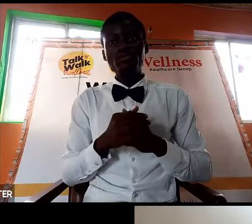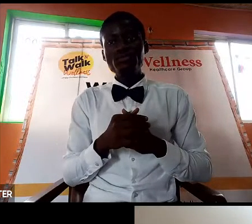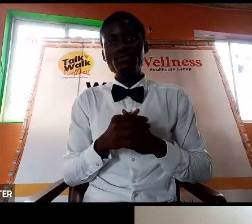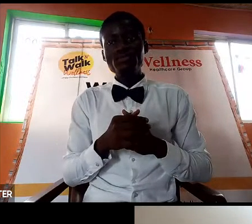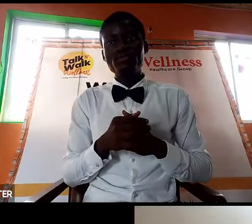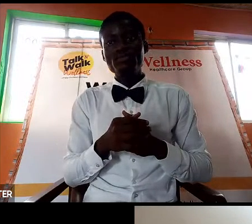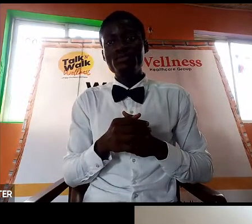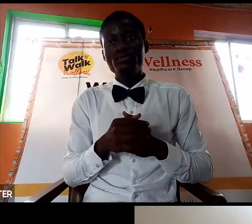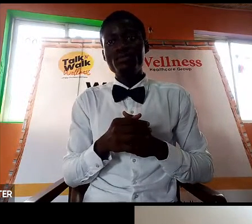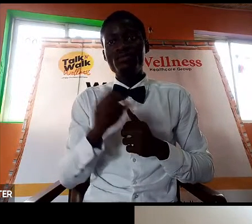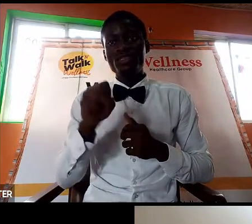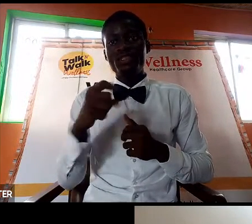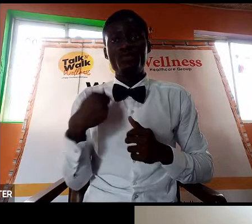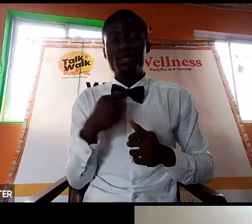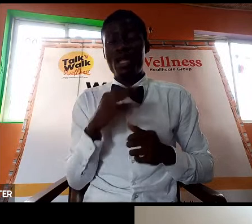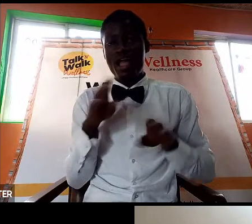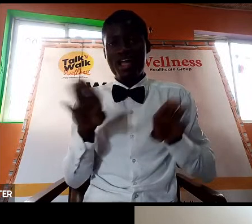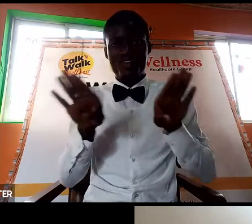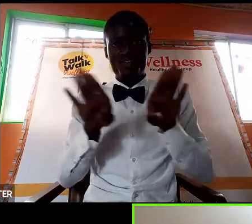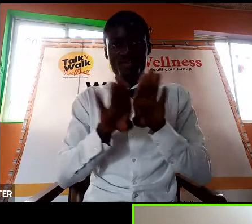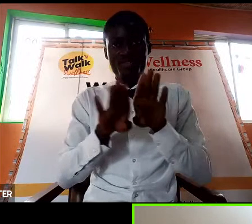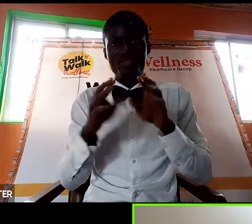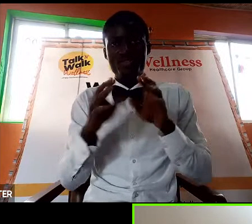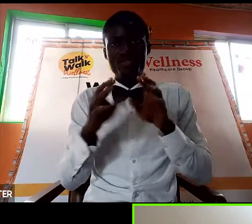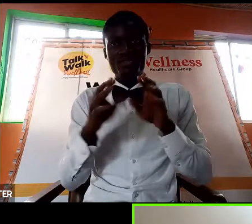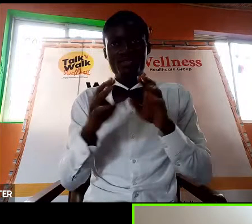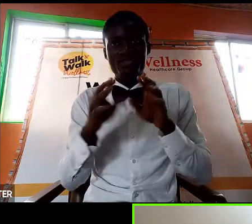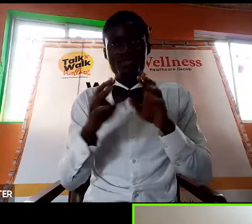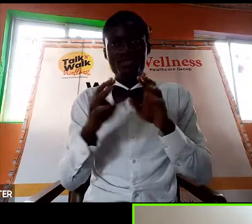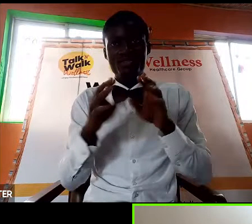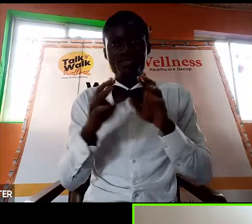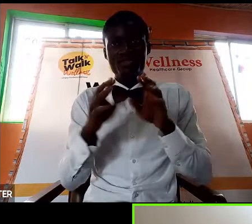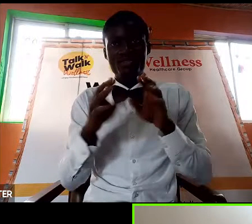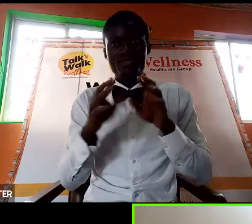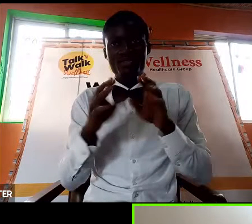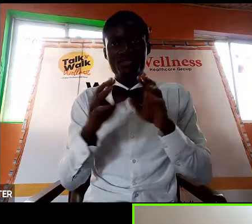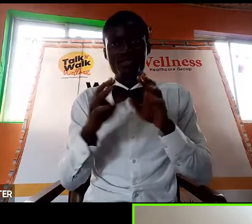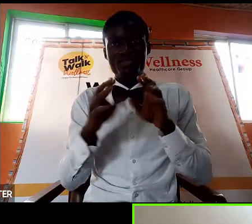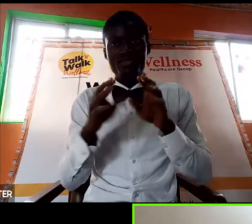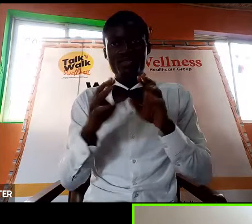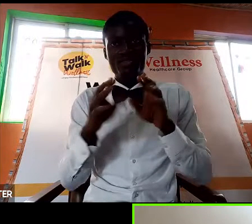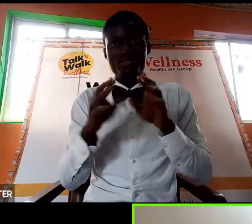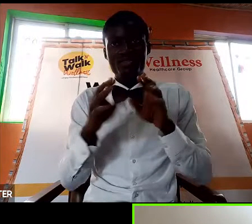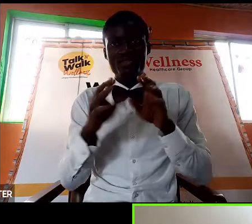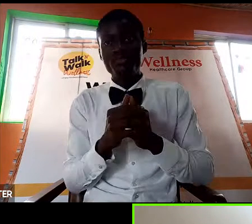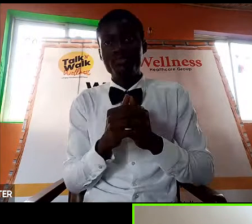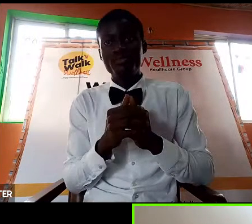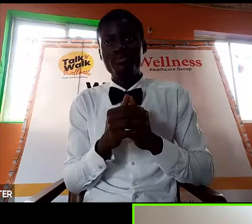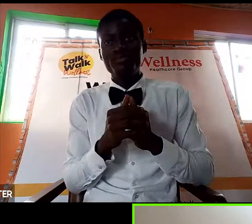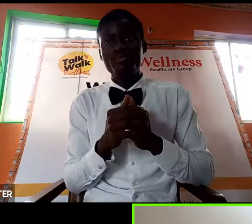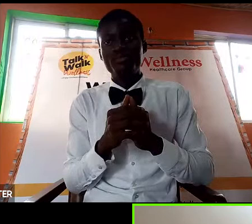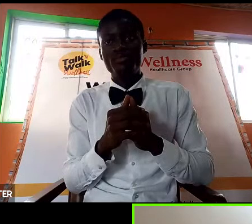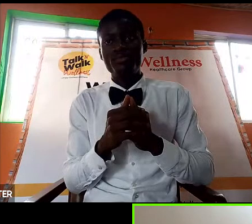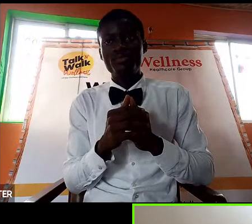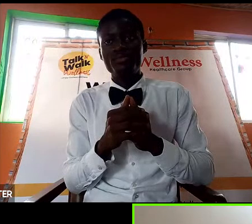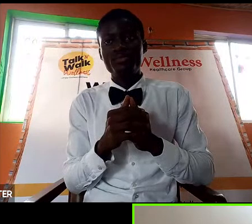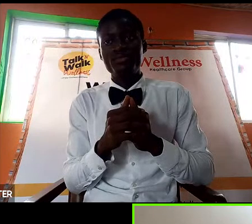much. So So we're saying, me, they can check me. They can check my